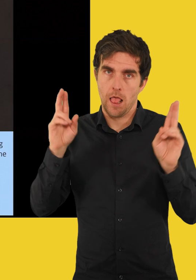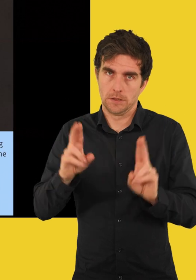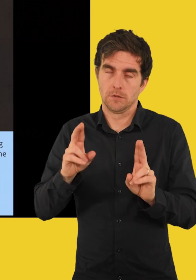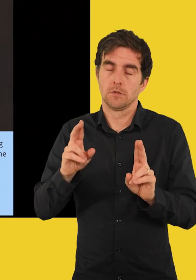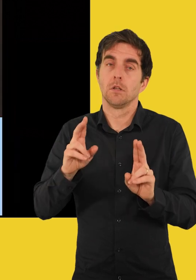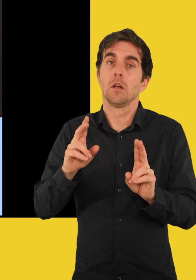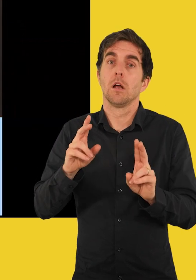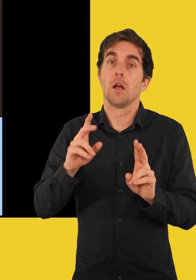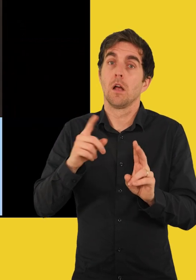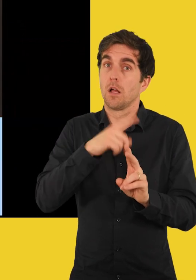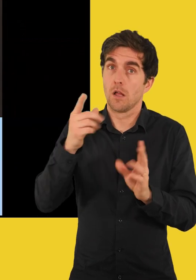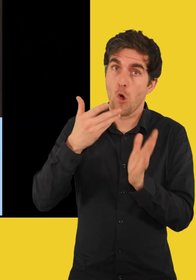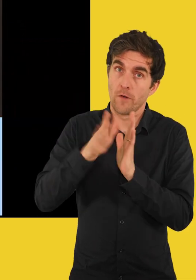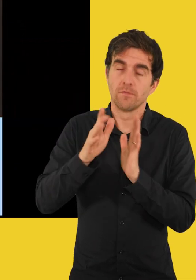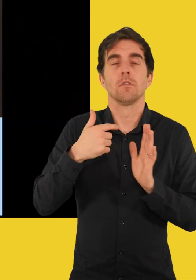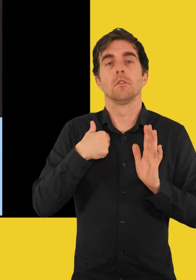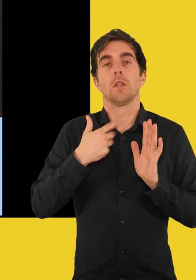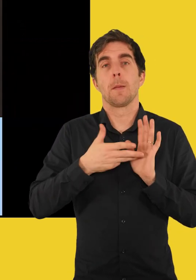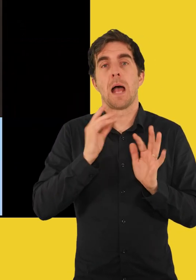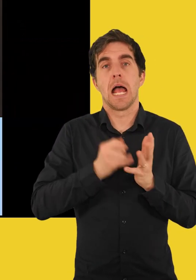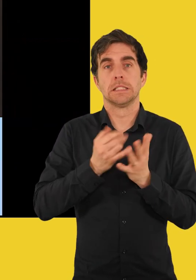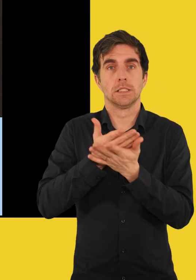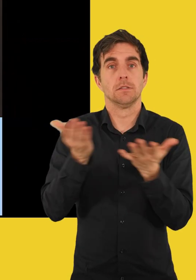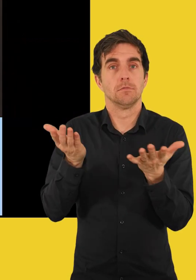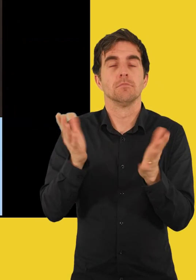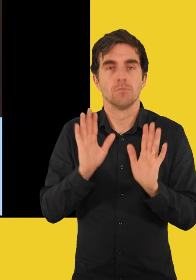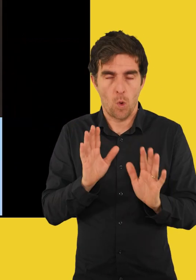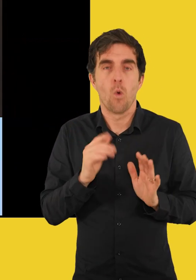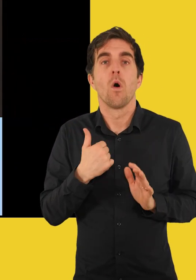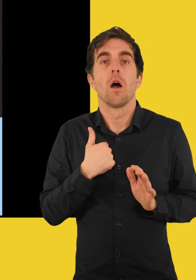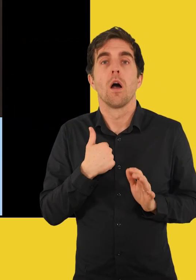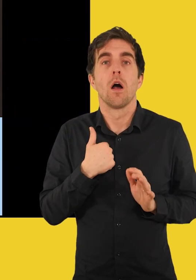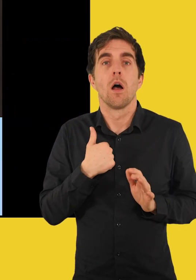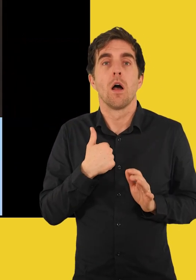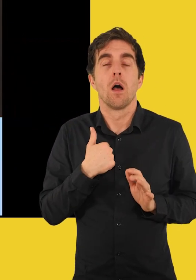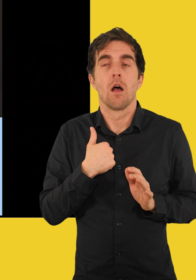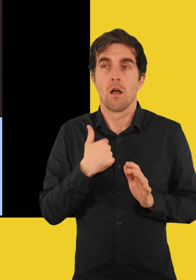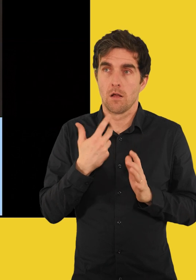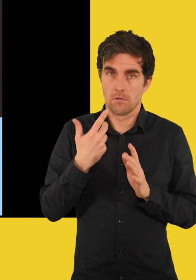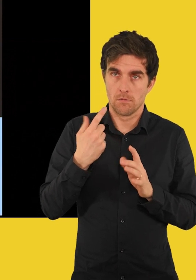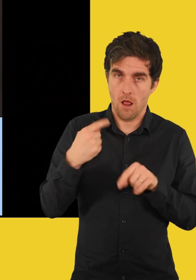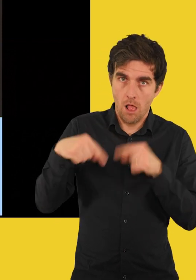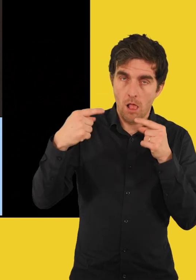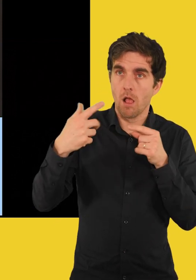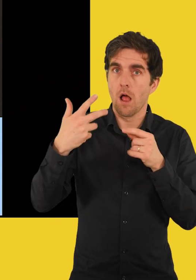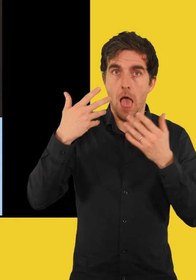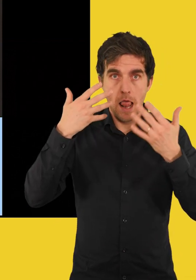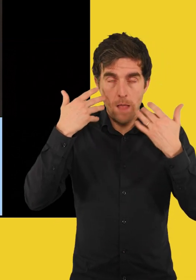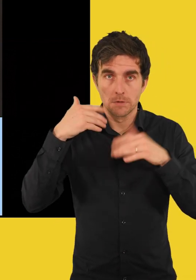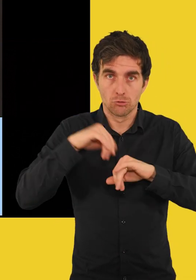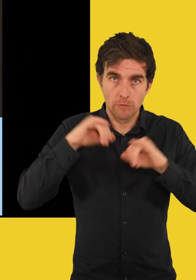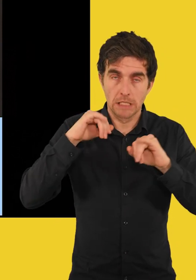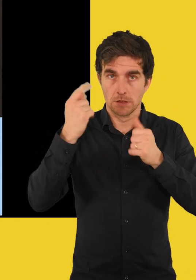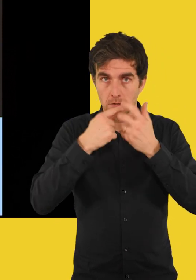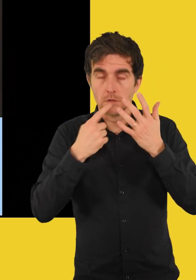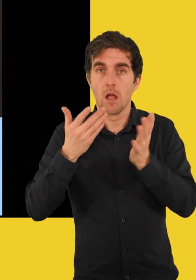us. In tough times, whilst we face the global challenges of inequality, oppression, and the climate crisis, working